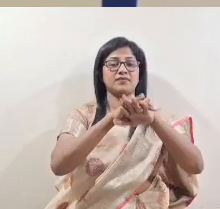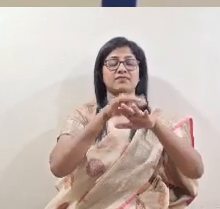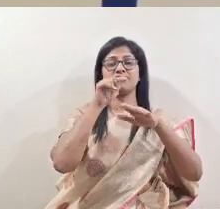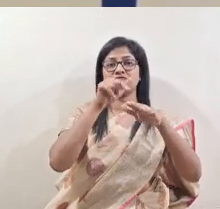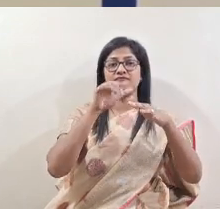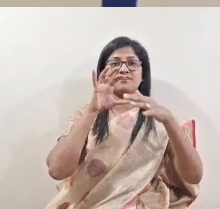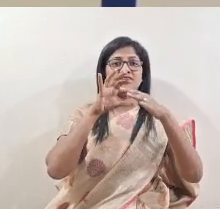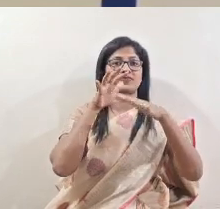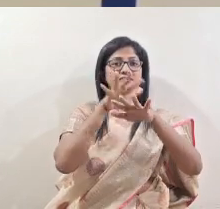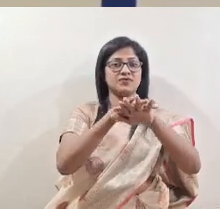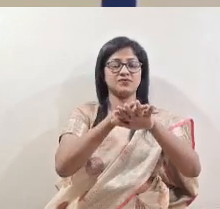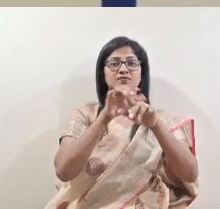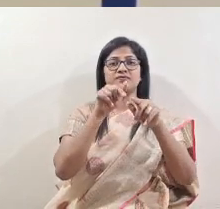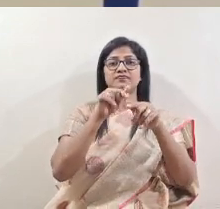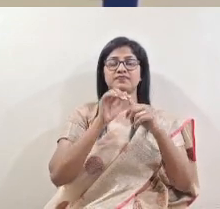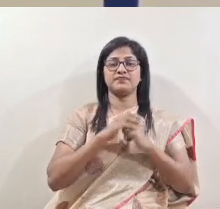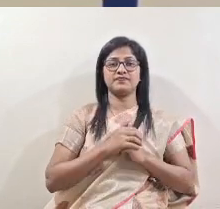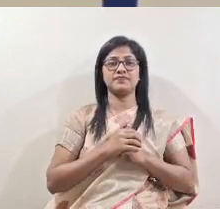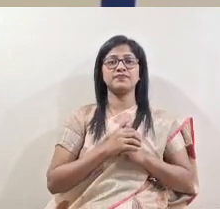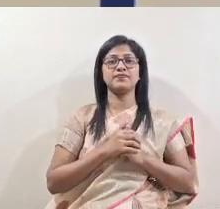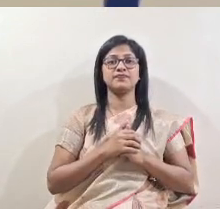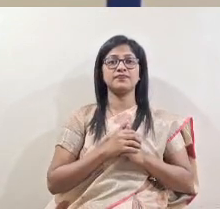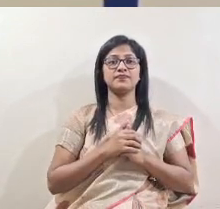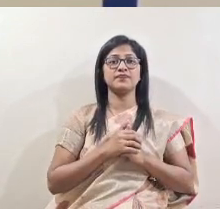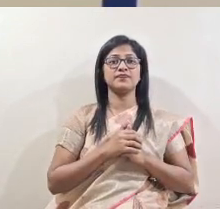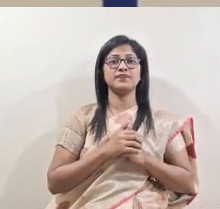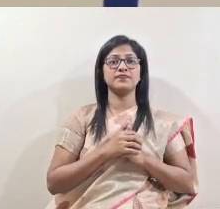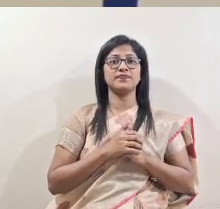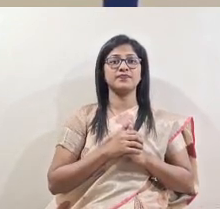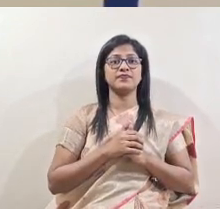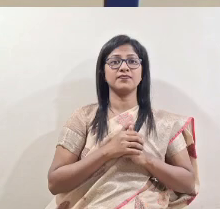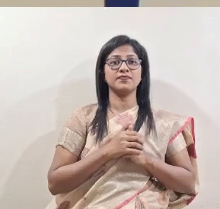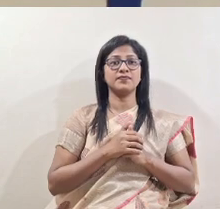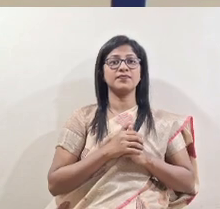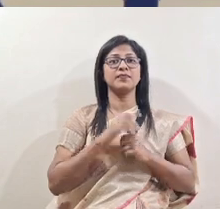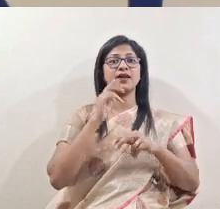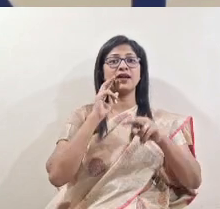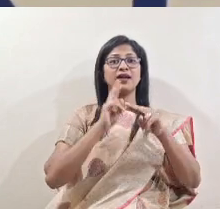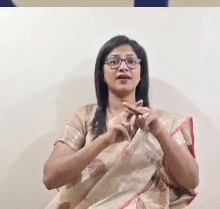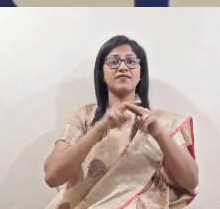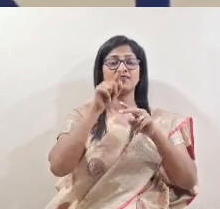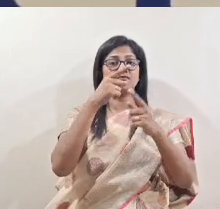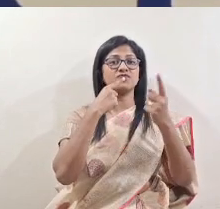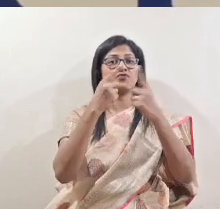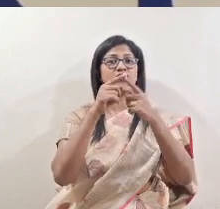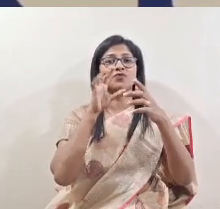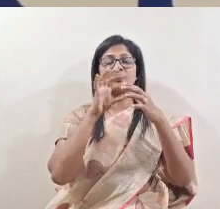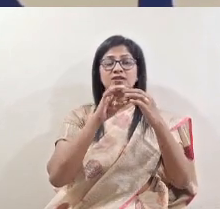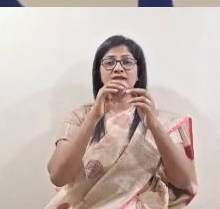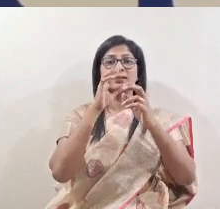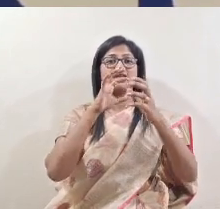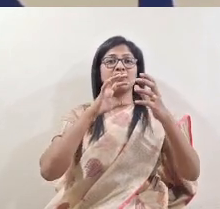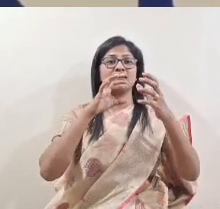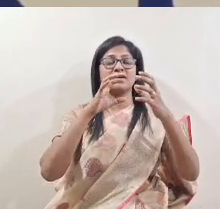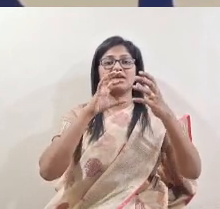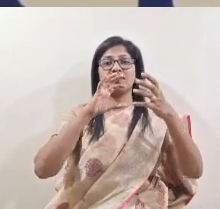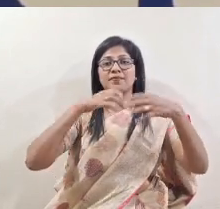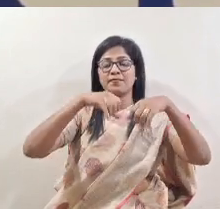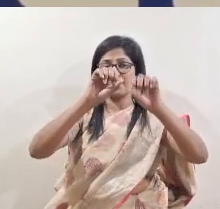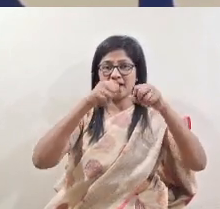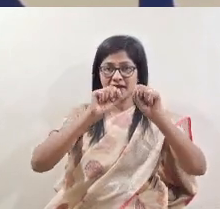inclusivity, because if you talk about the motorized two-wheelers, if you talk about